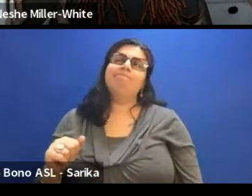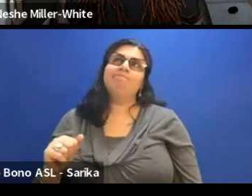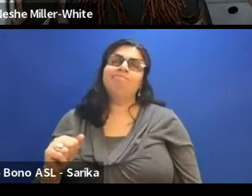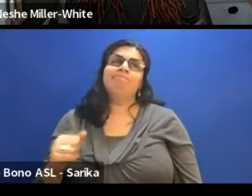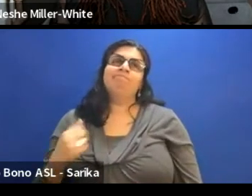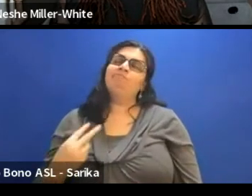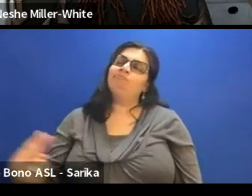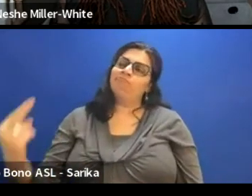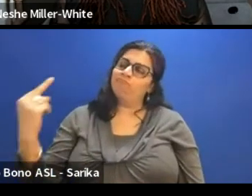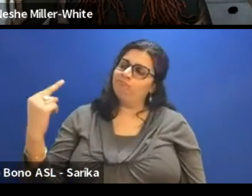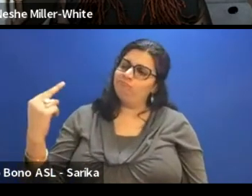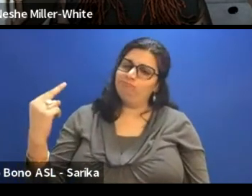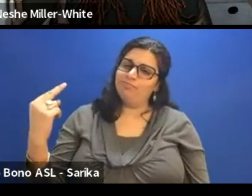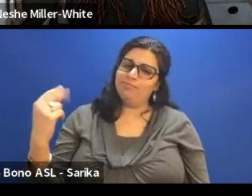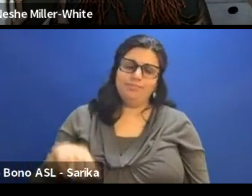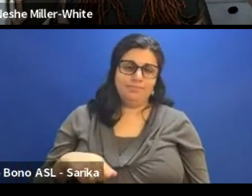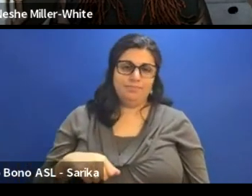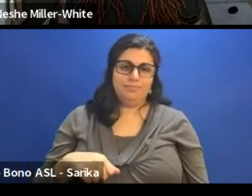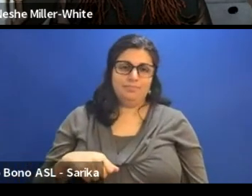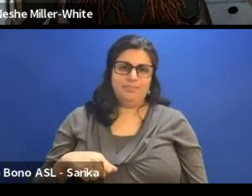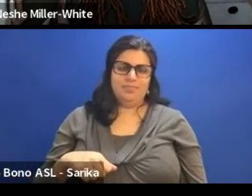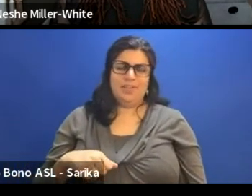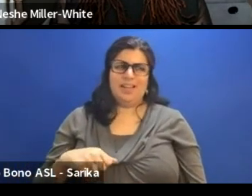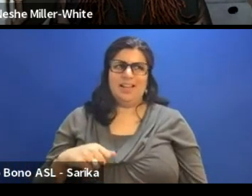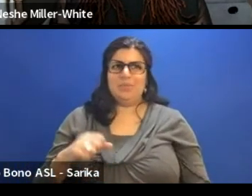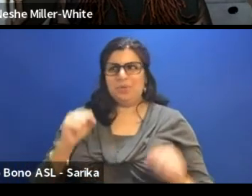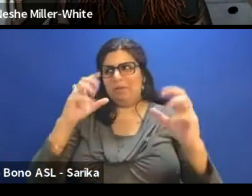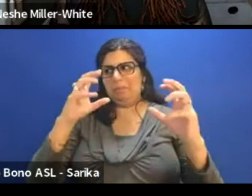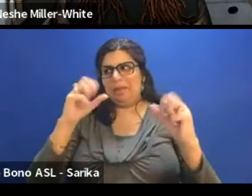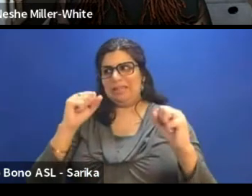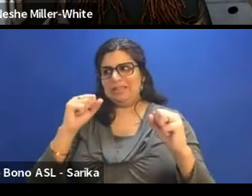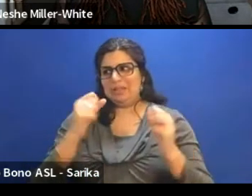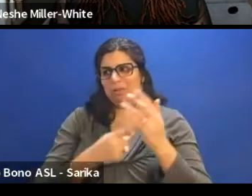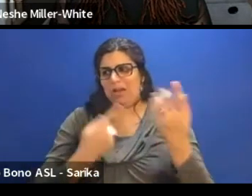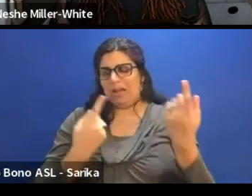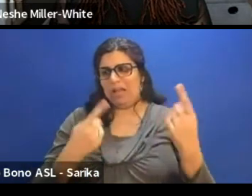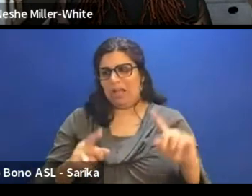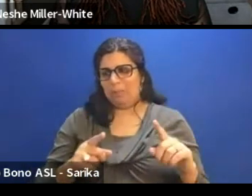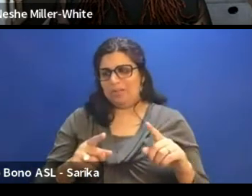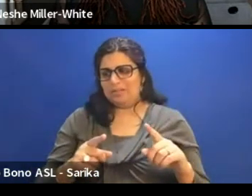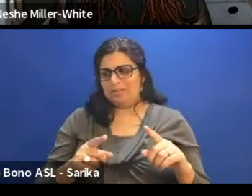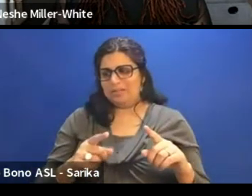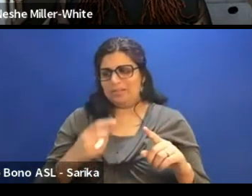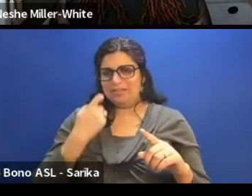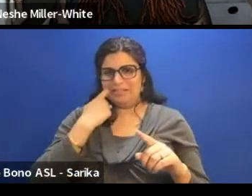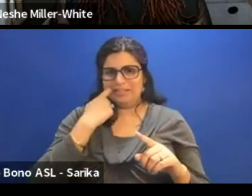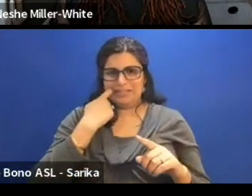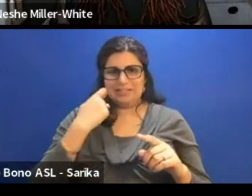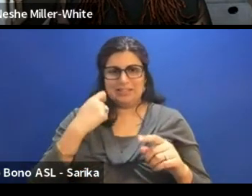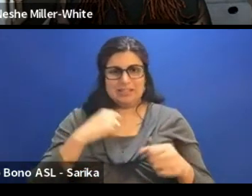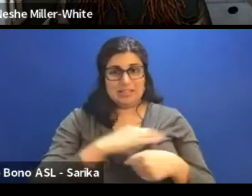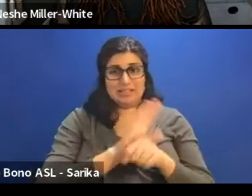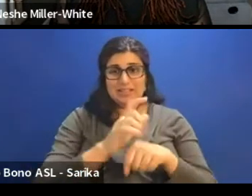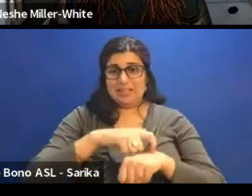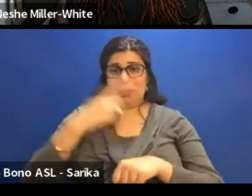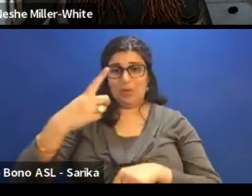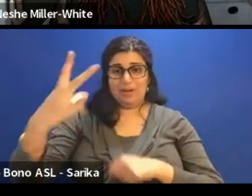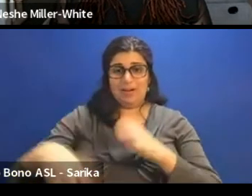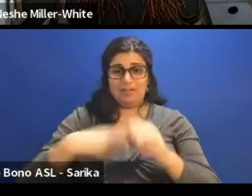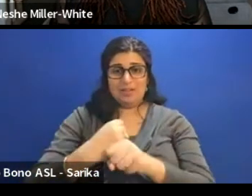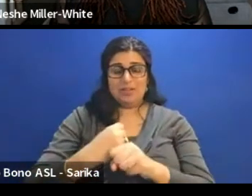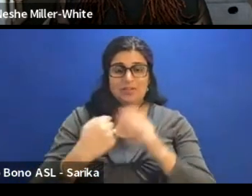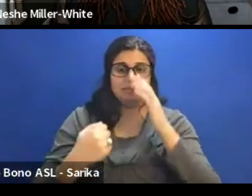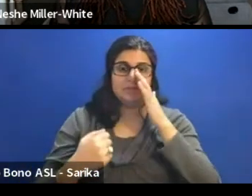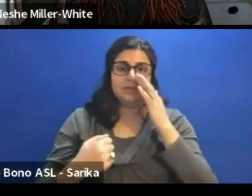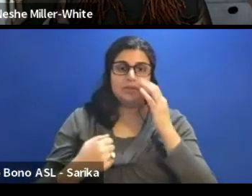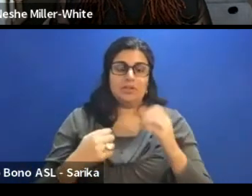back, I'm a little incredulous of what happened the last year and a half, but also by